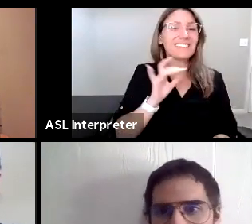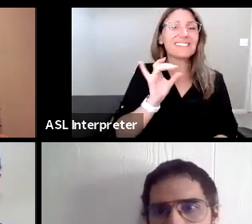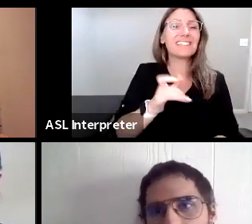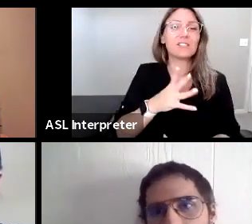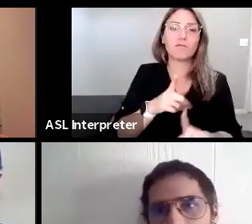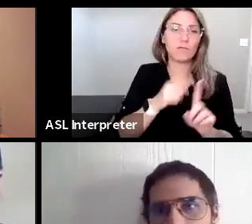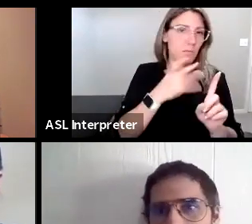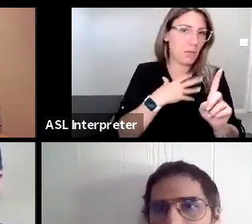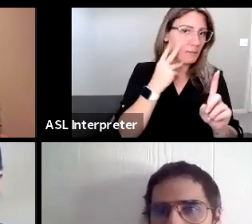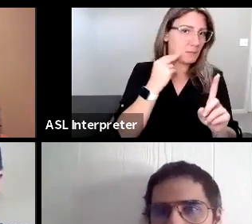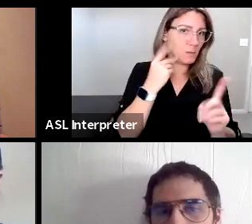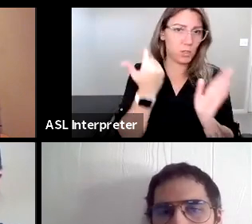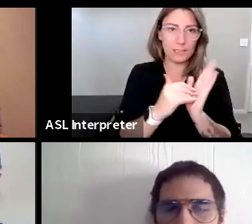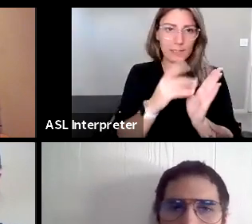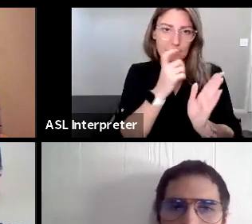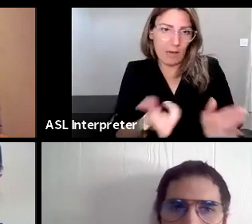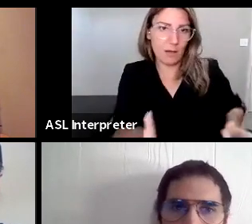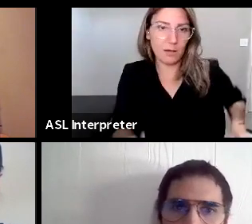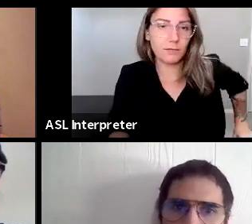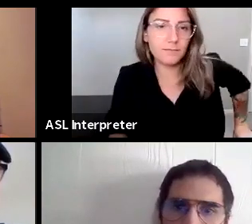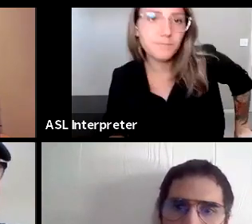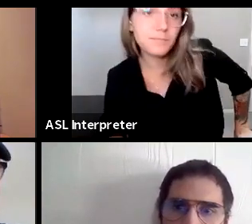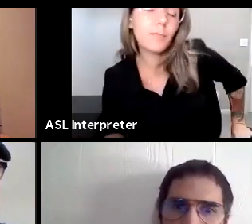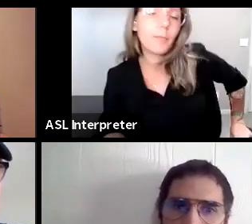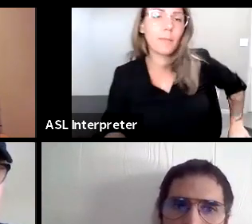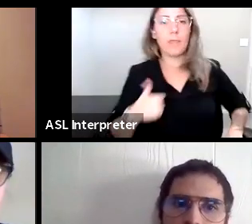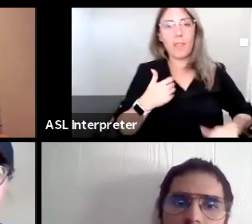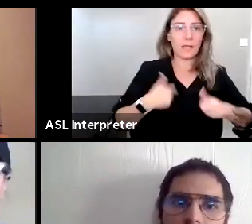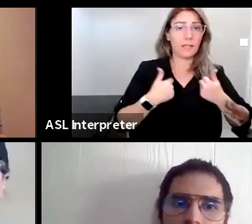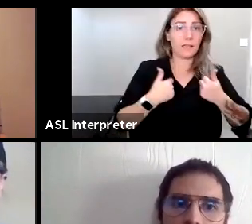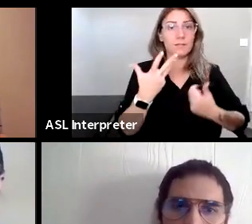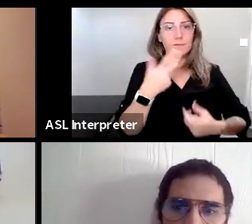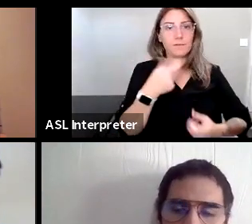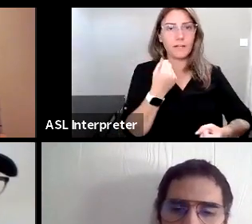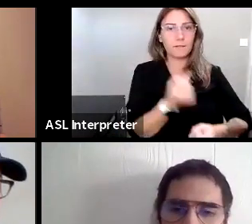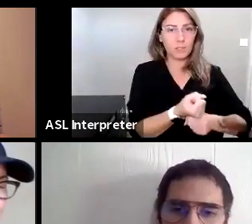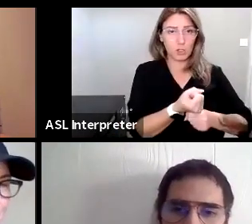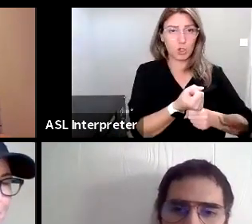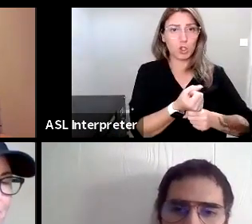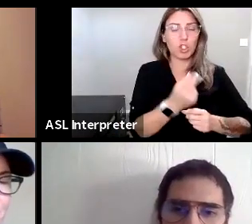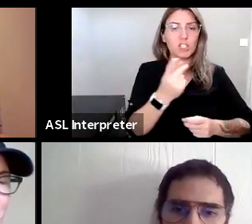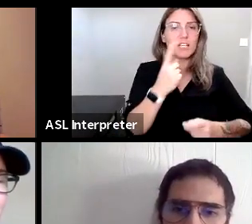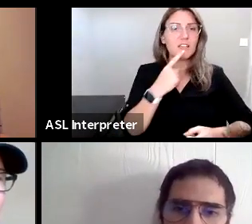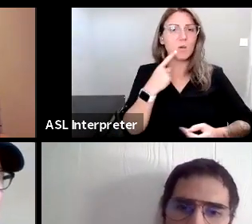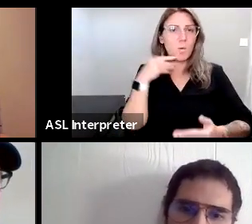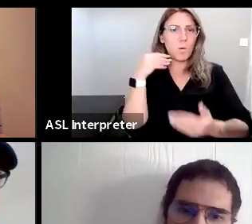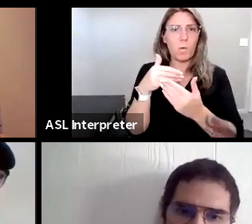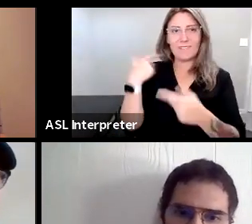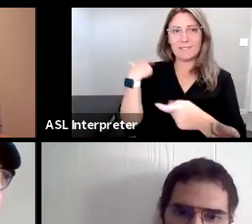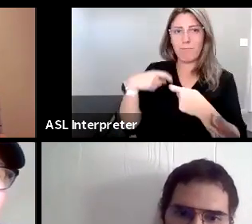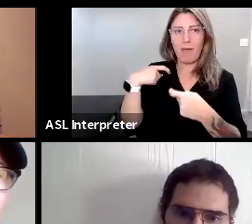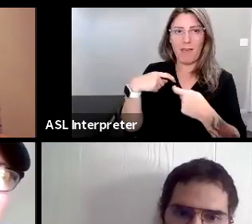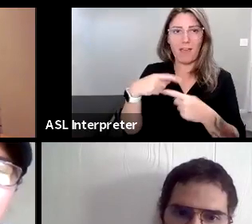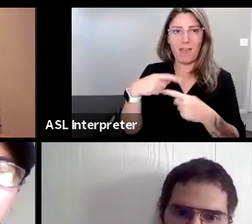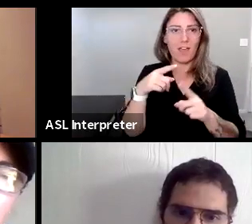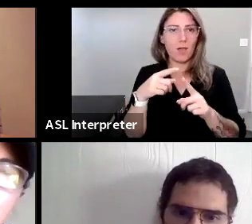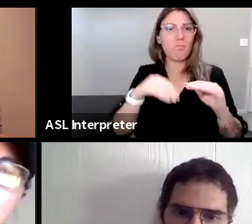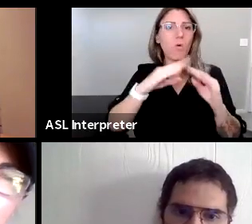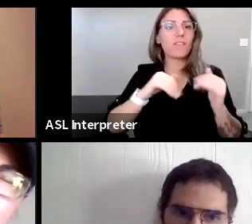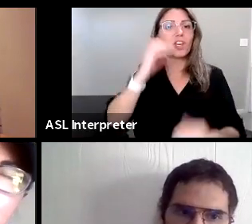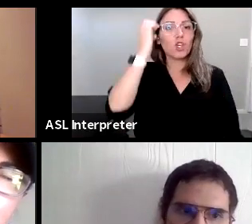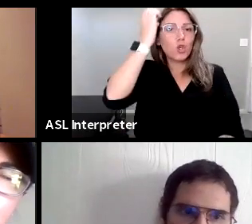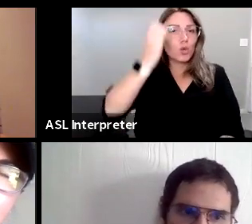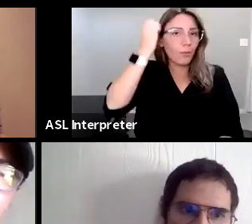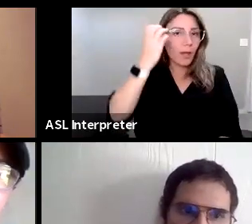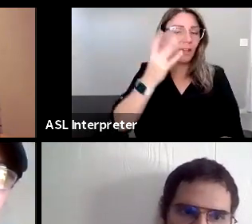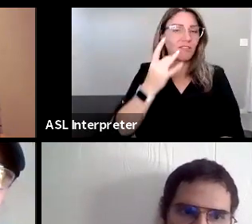again, I'm not, I lived there for 5 years. They felt a closer connection to Spain. Therefore, they felt more European, and they